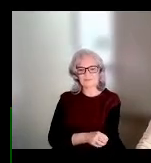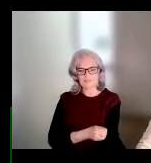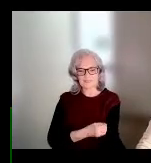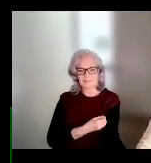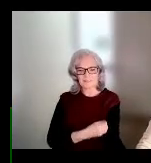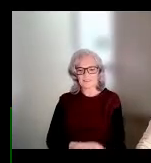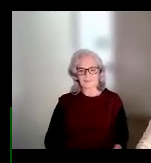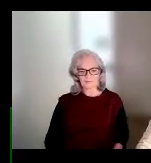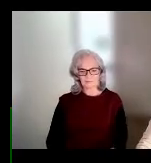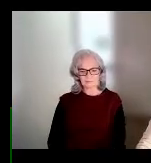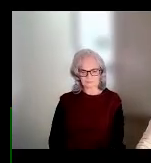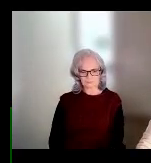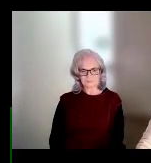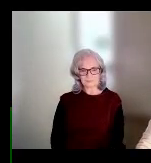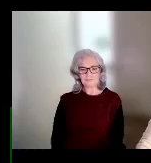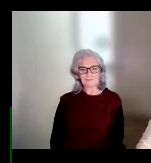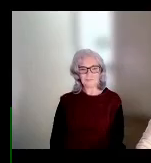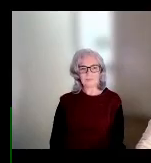So.